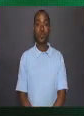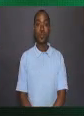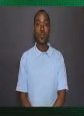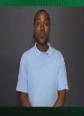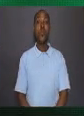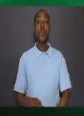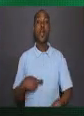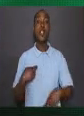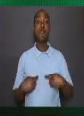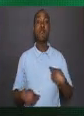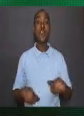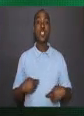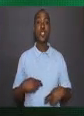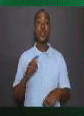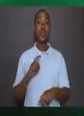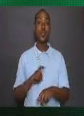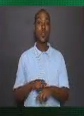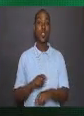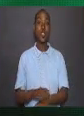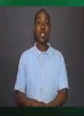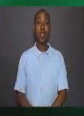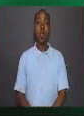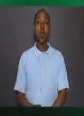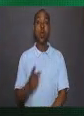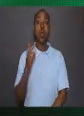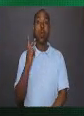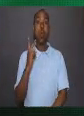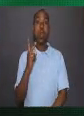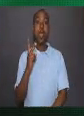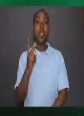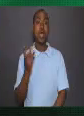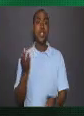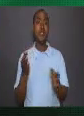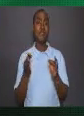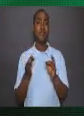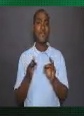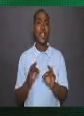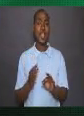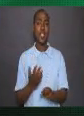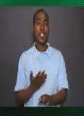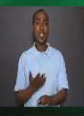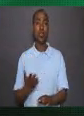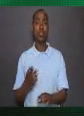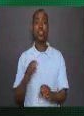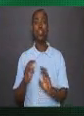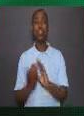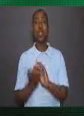During respiration, two important functions are performed.